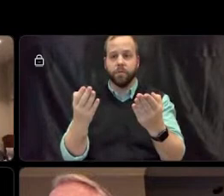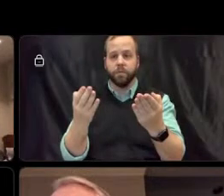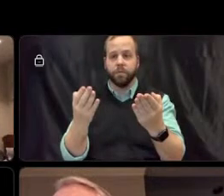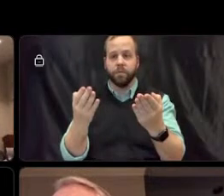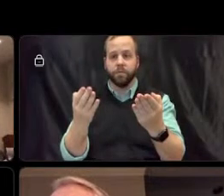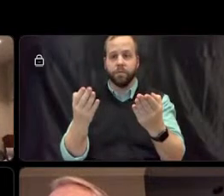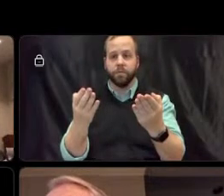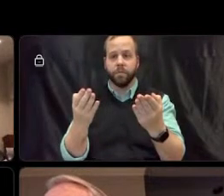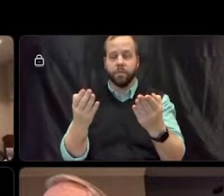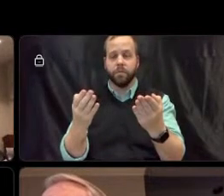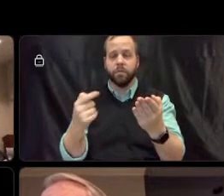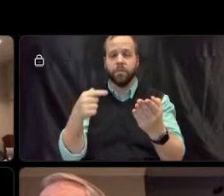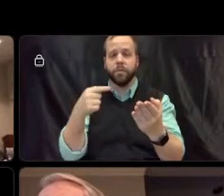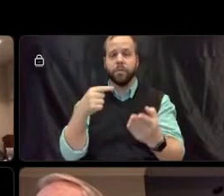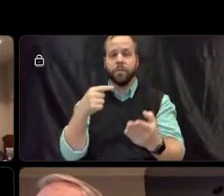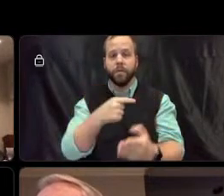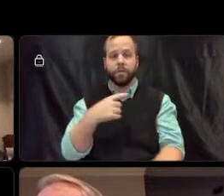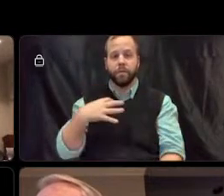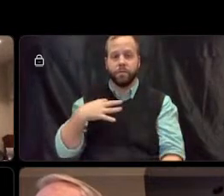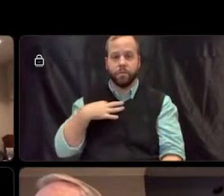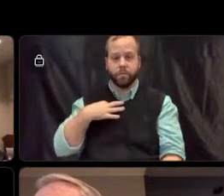is an affirmative for the application.